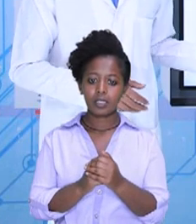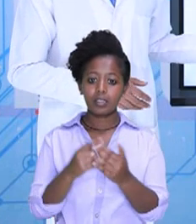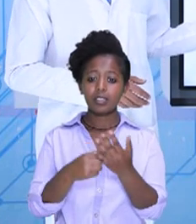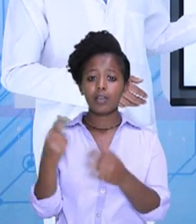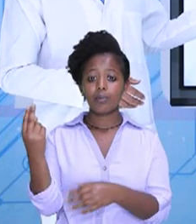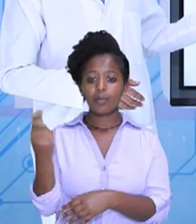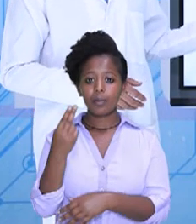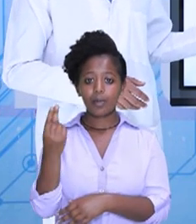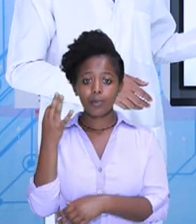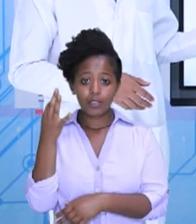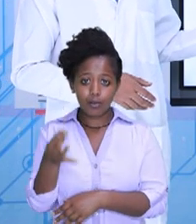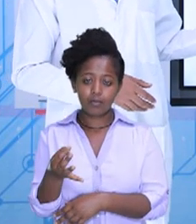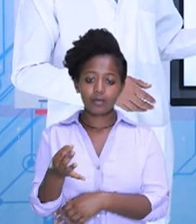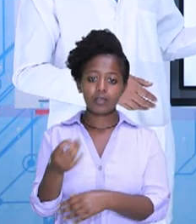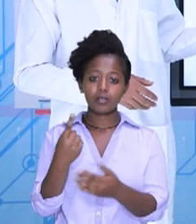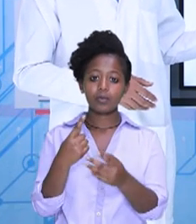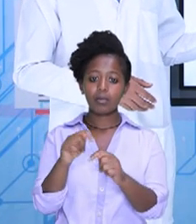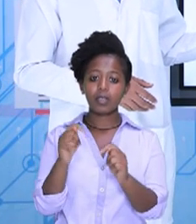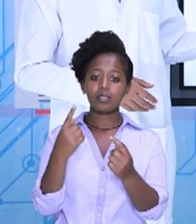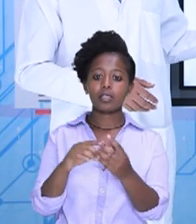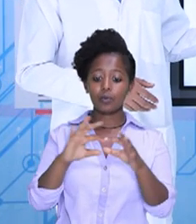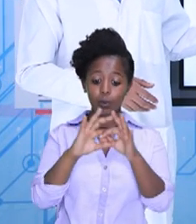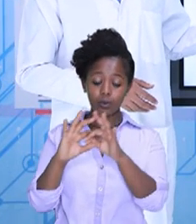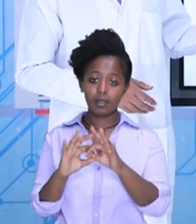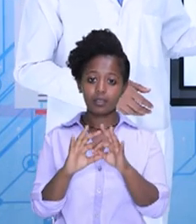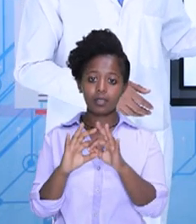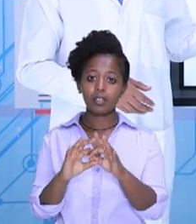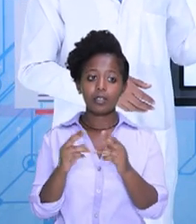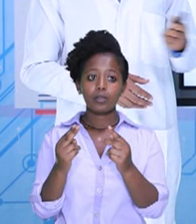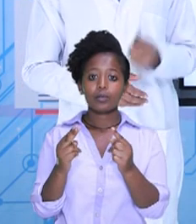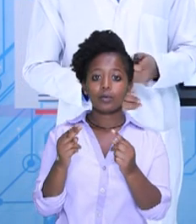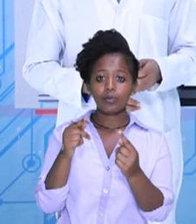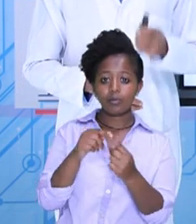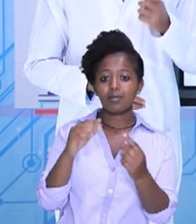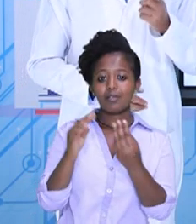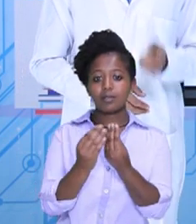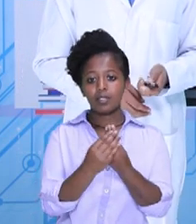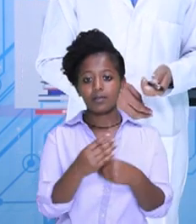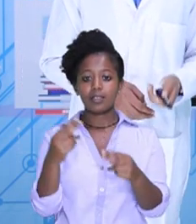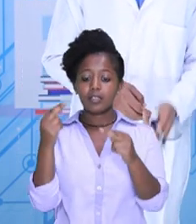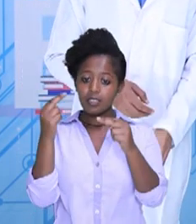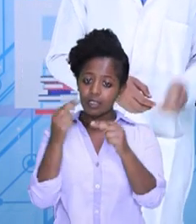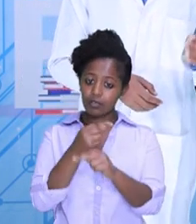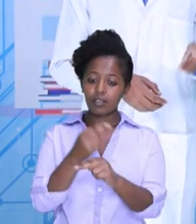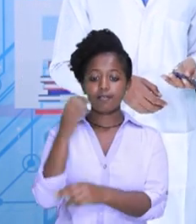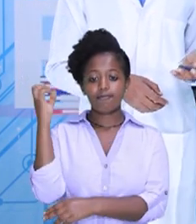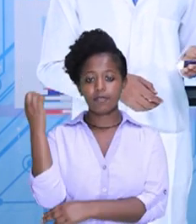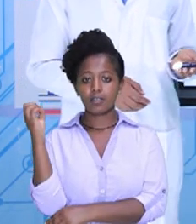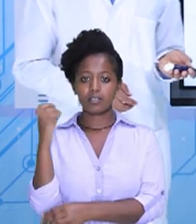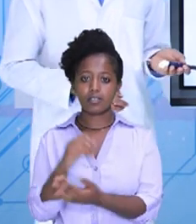The purpose of this one is to make the society to conserve their natural